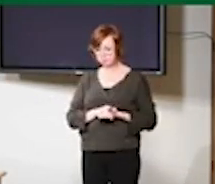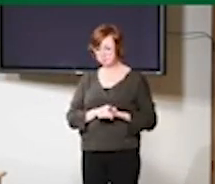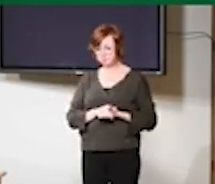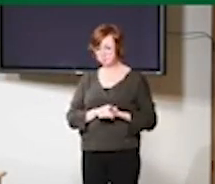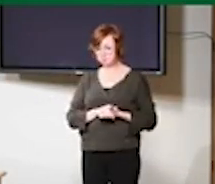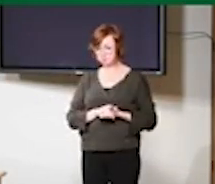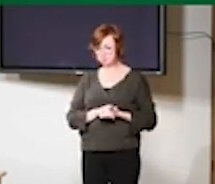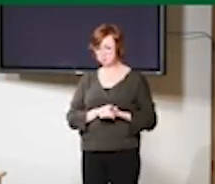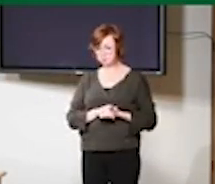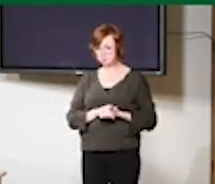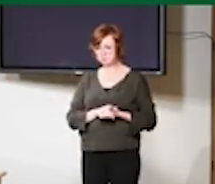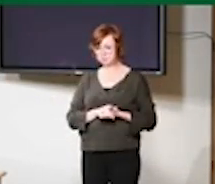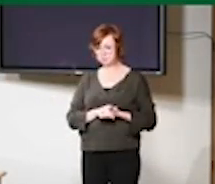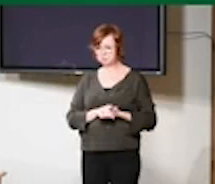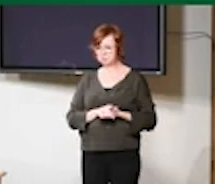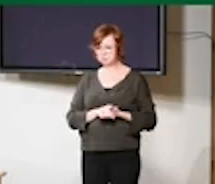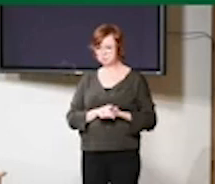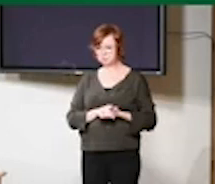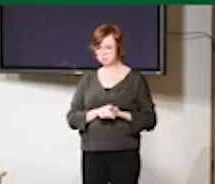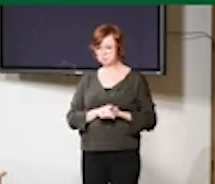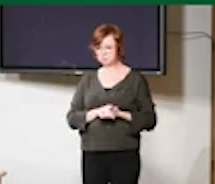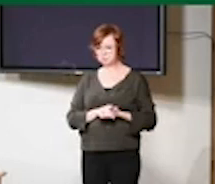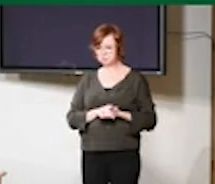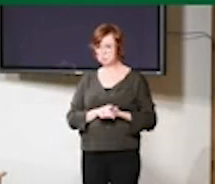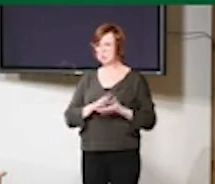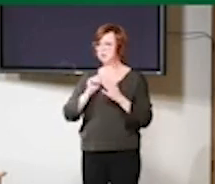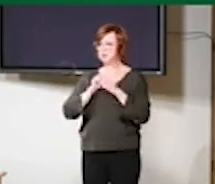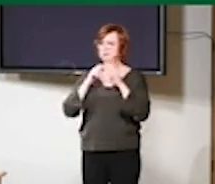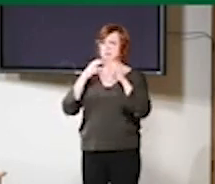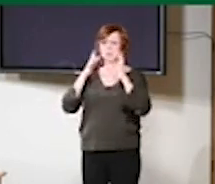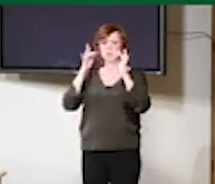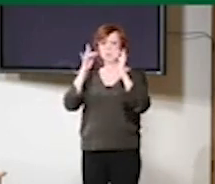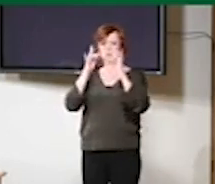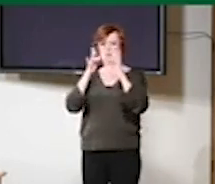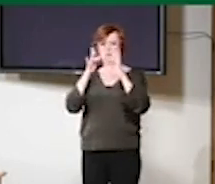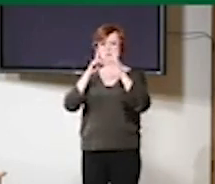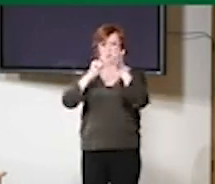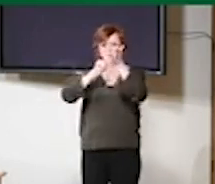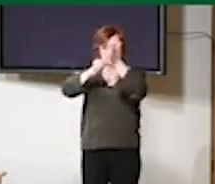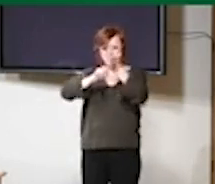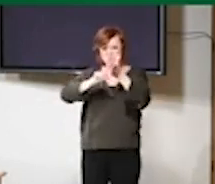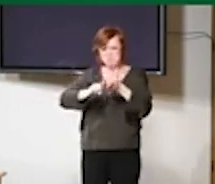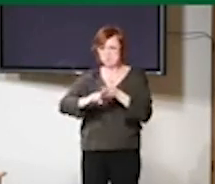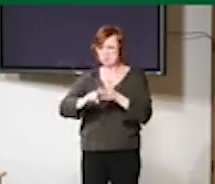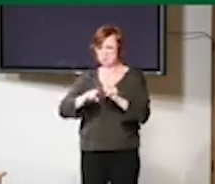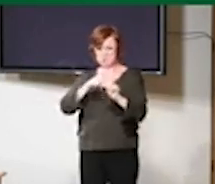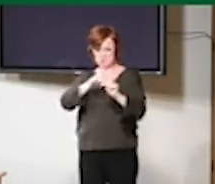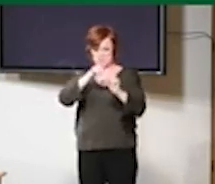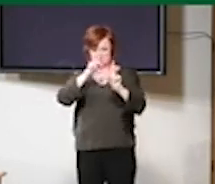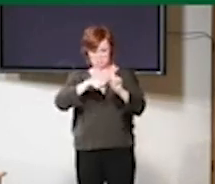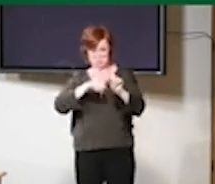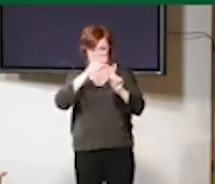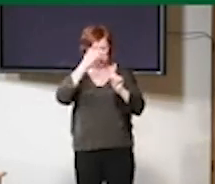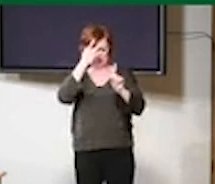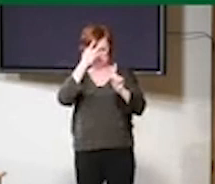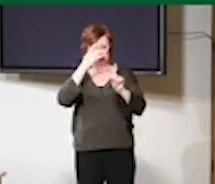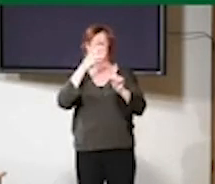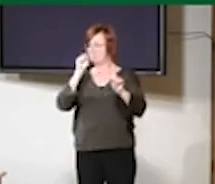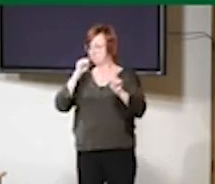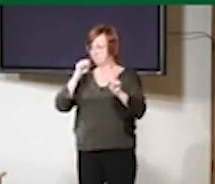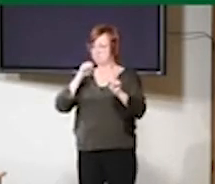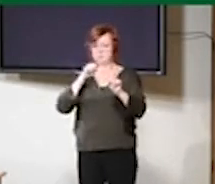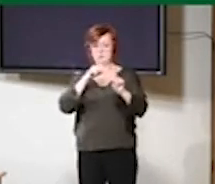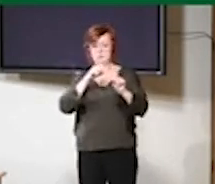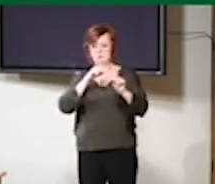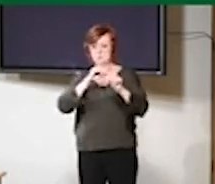comments, into contact tracing. So ensuring that we are tracking down those individuals that may have come in contact with someone that